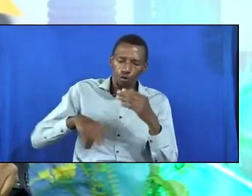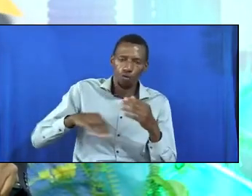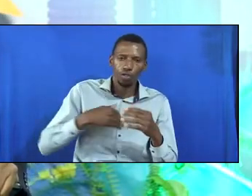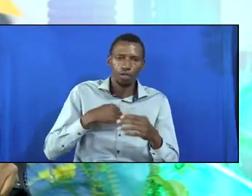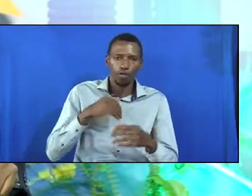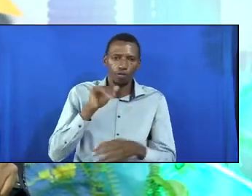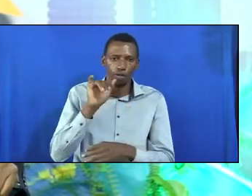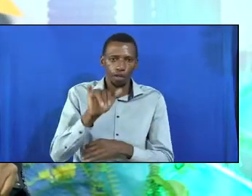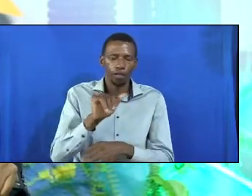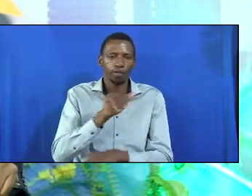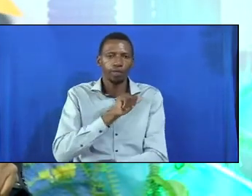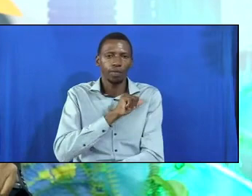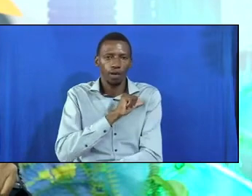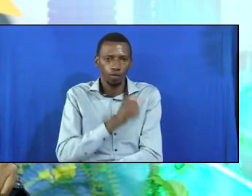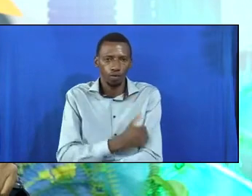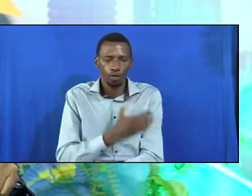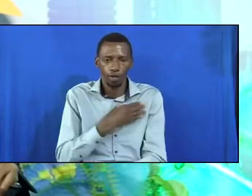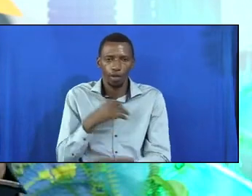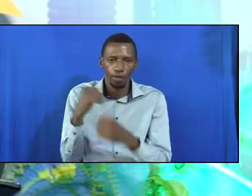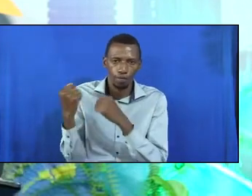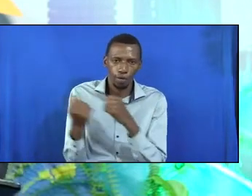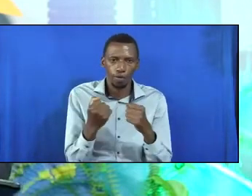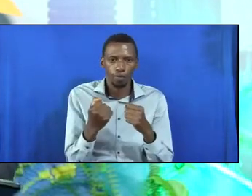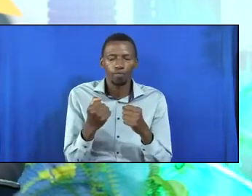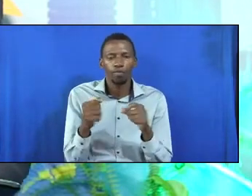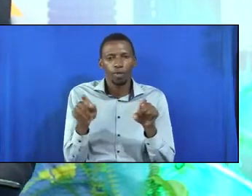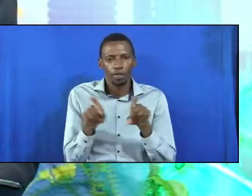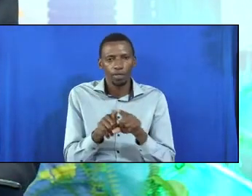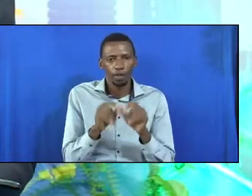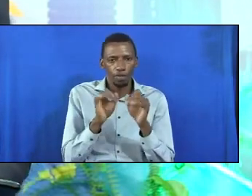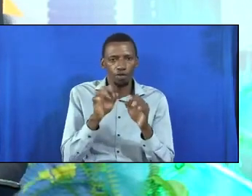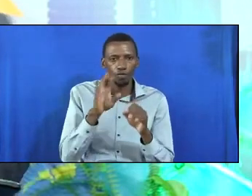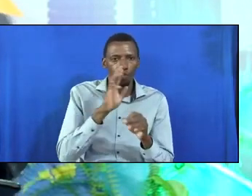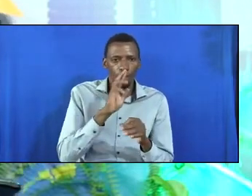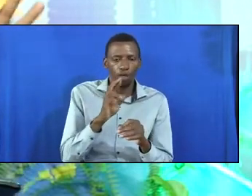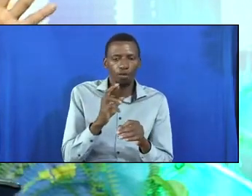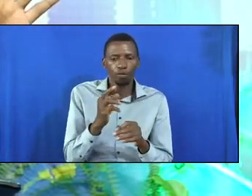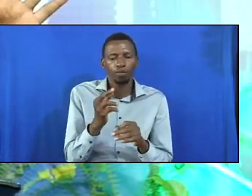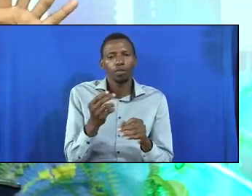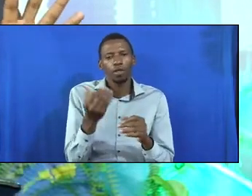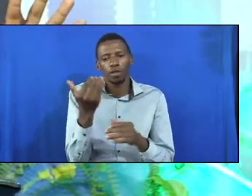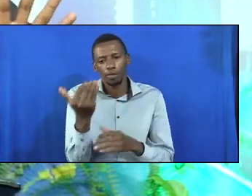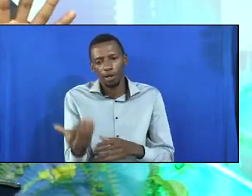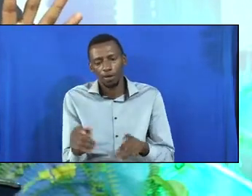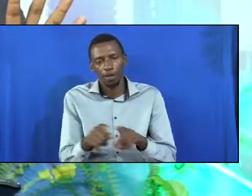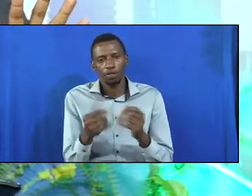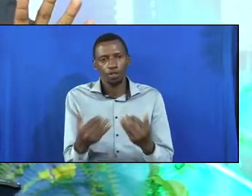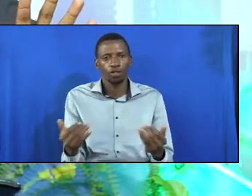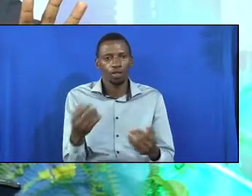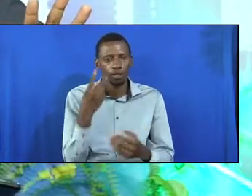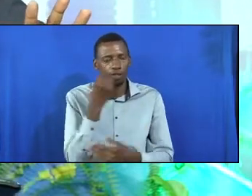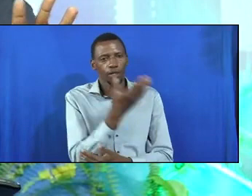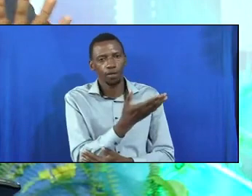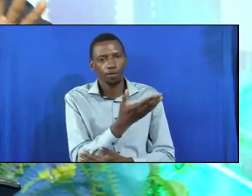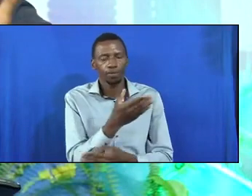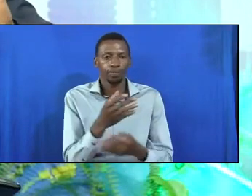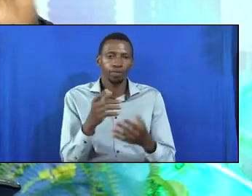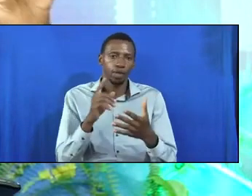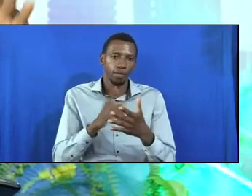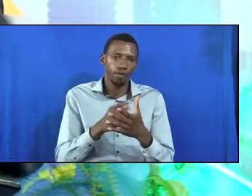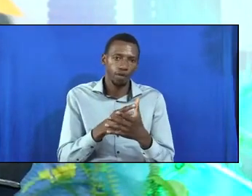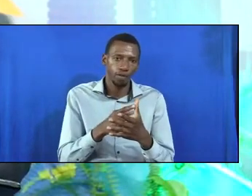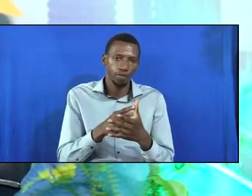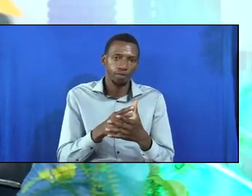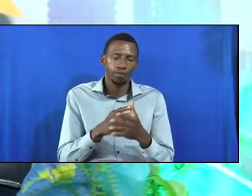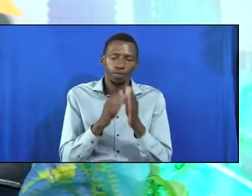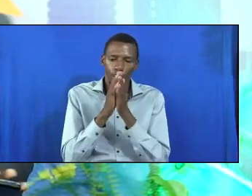even if you are as small as these children that I'm seeing here. and then pray against